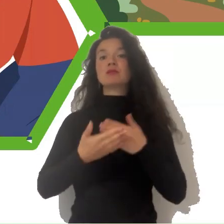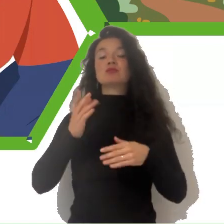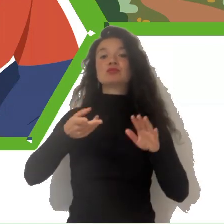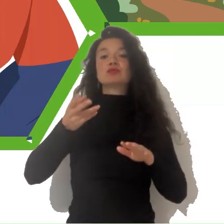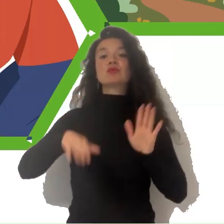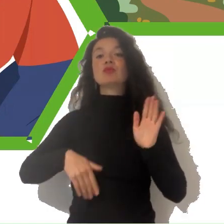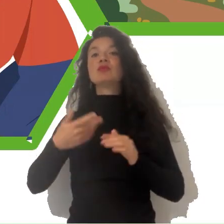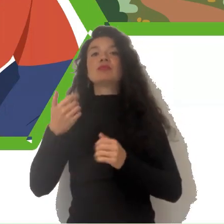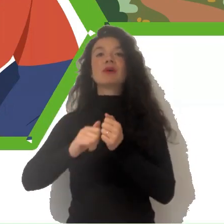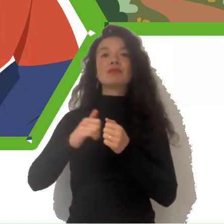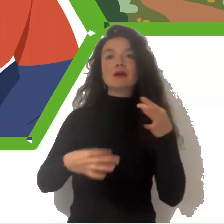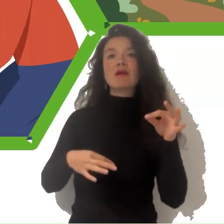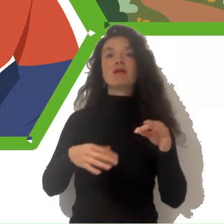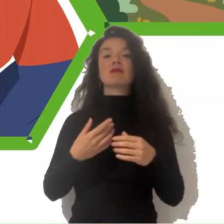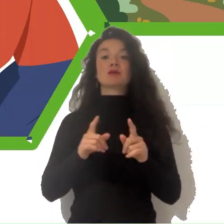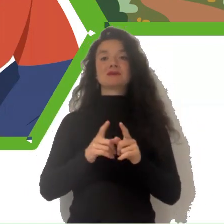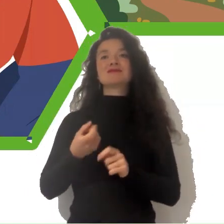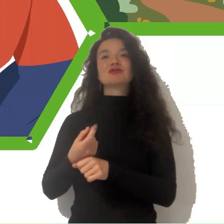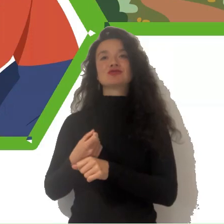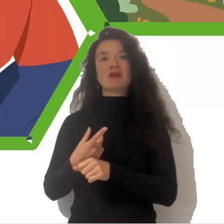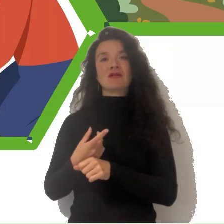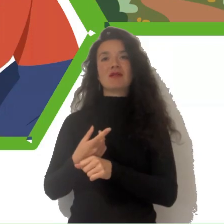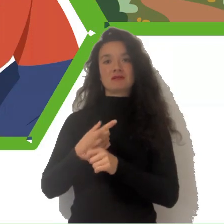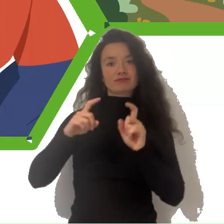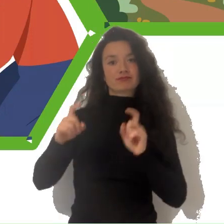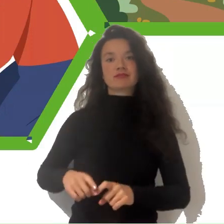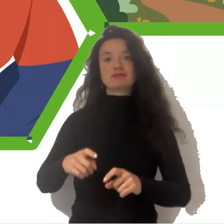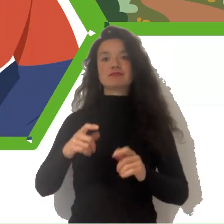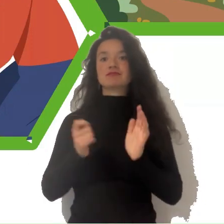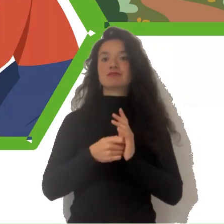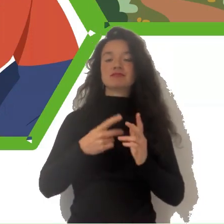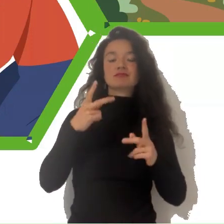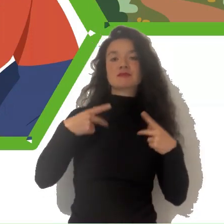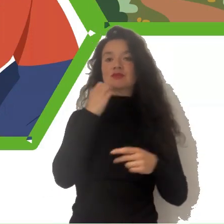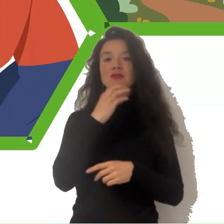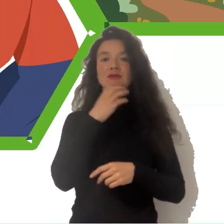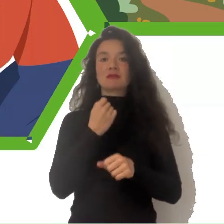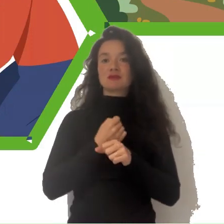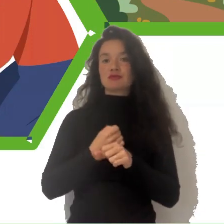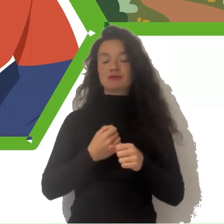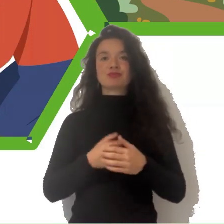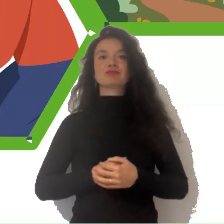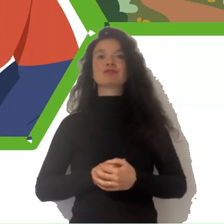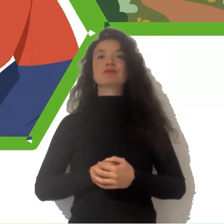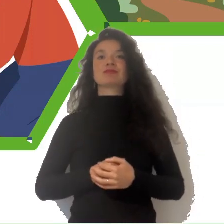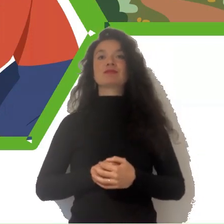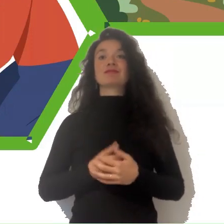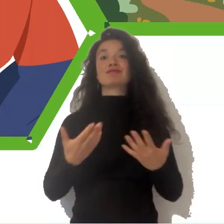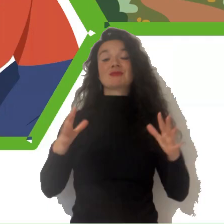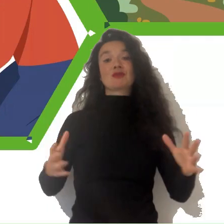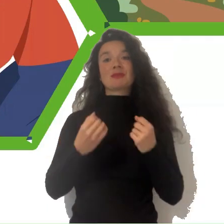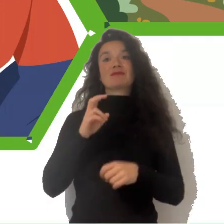and mindset. Some actions are saving energy and water, reducing and reusing and